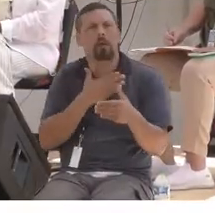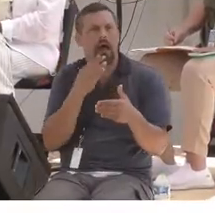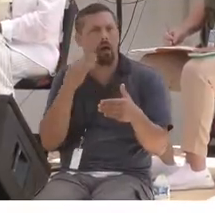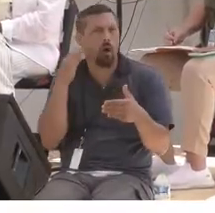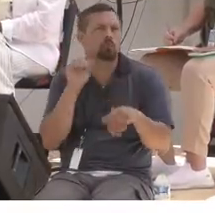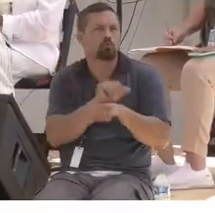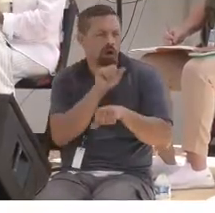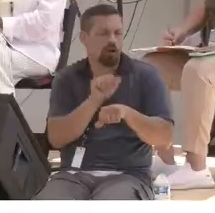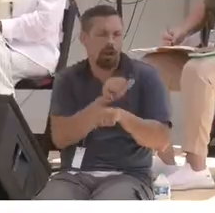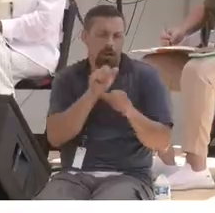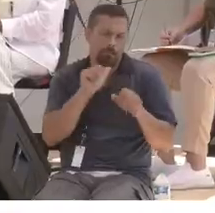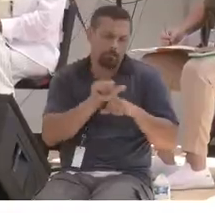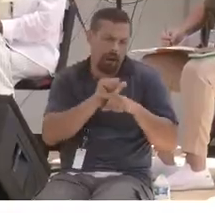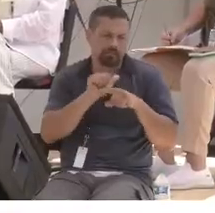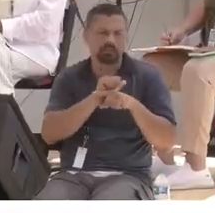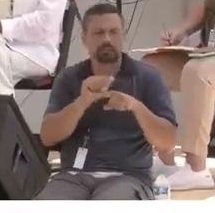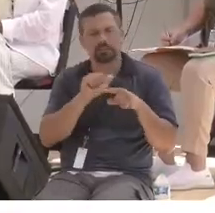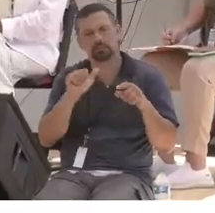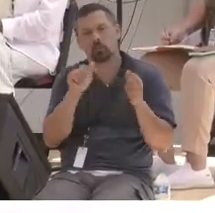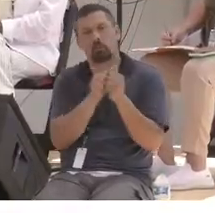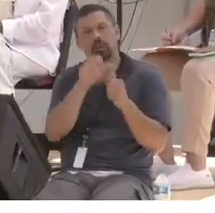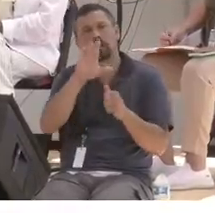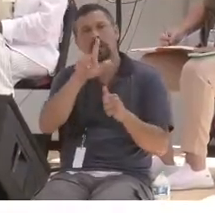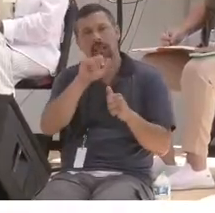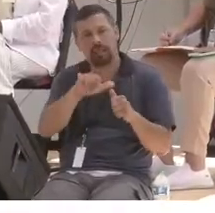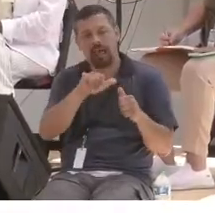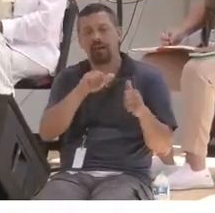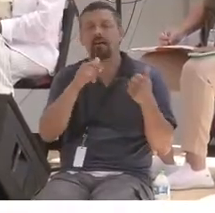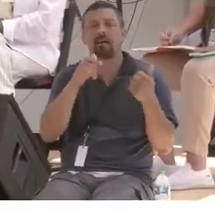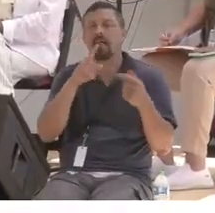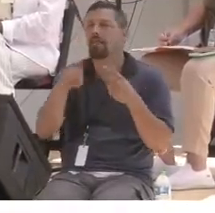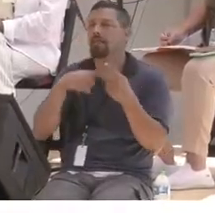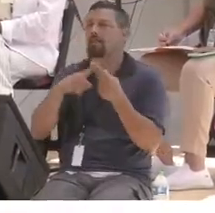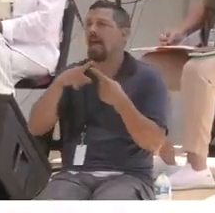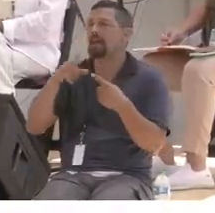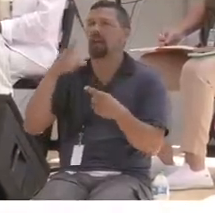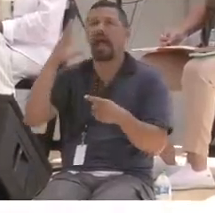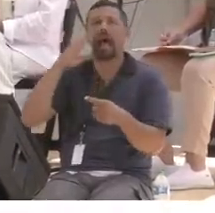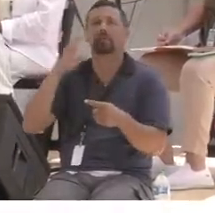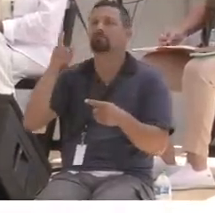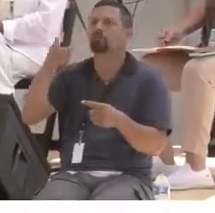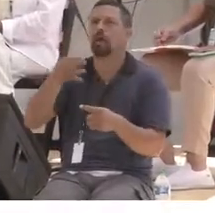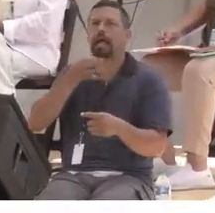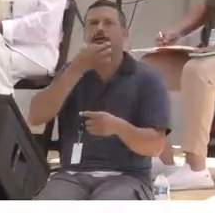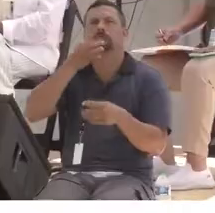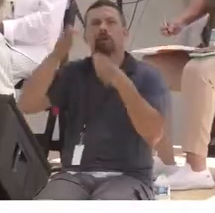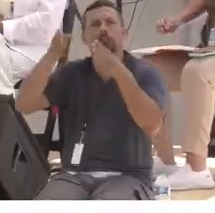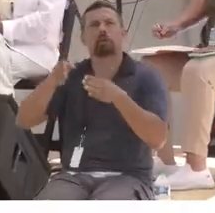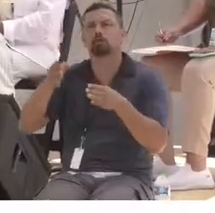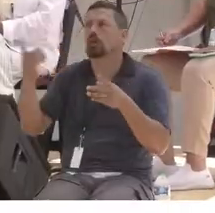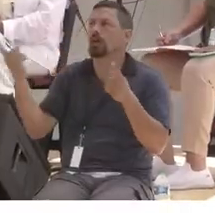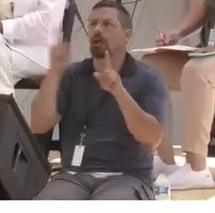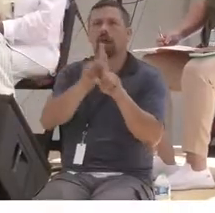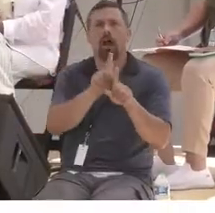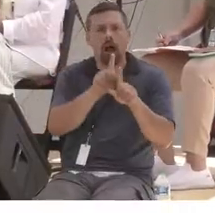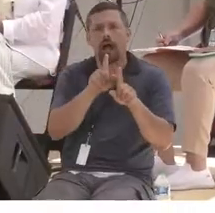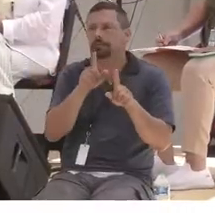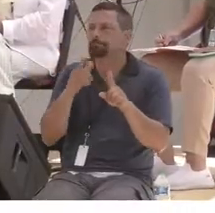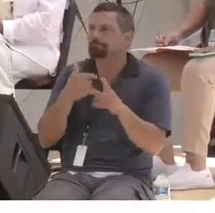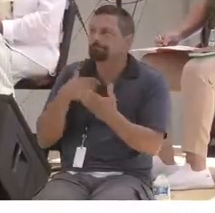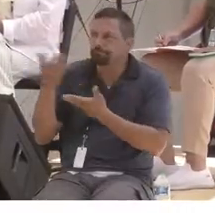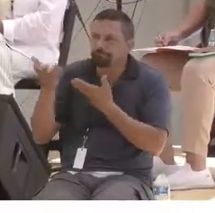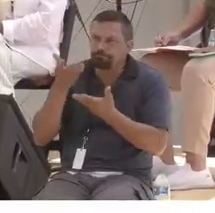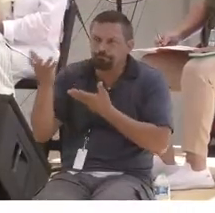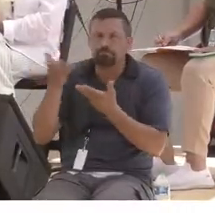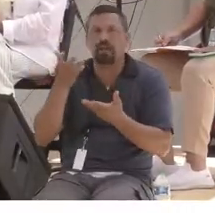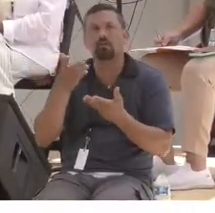kept practicing with clay, and then I go take courses with experts. So whenever there is someone visiting the UAE from